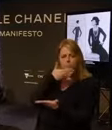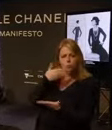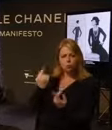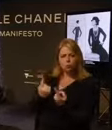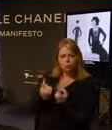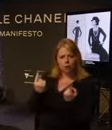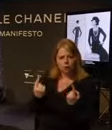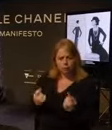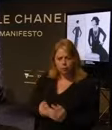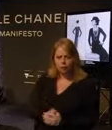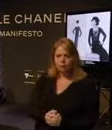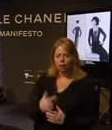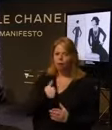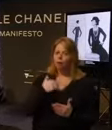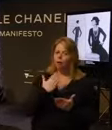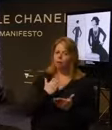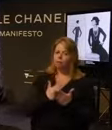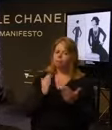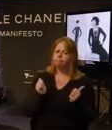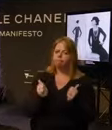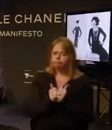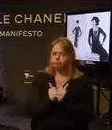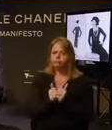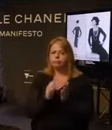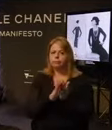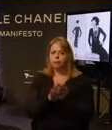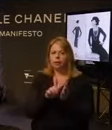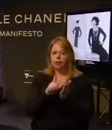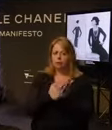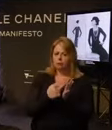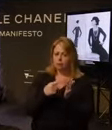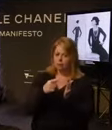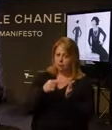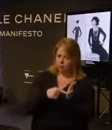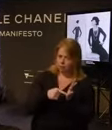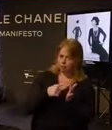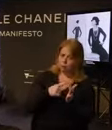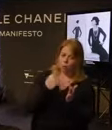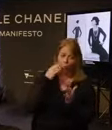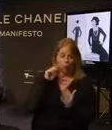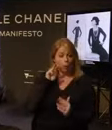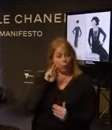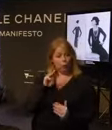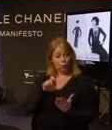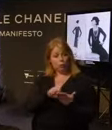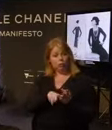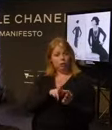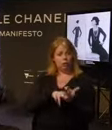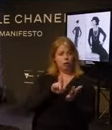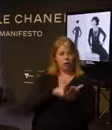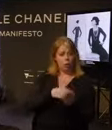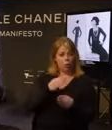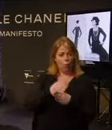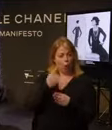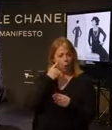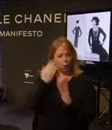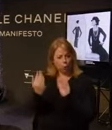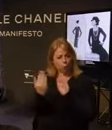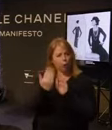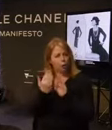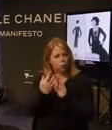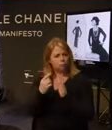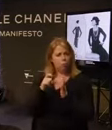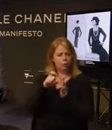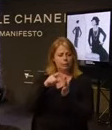I completely agree with Harriette. When you're looking at Chanel's work, you need to look up closely at the detail, because even her